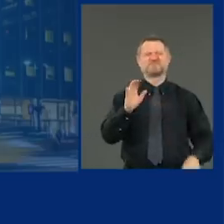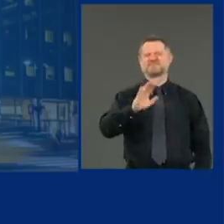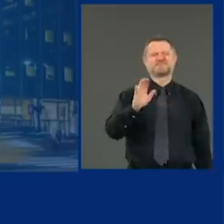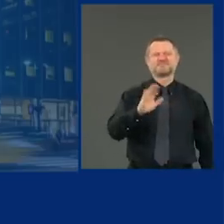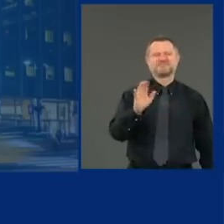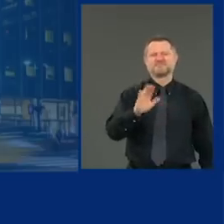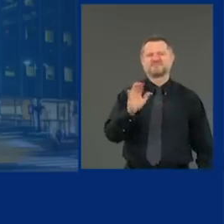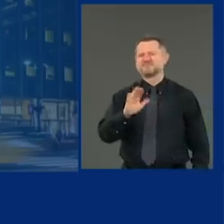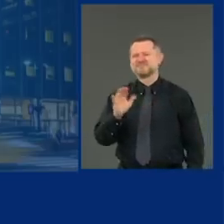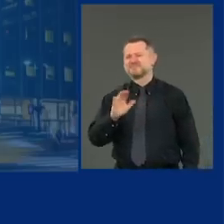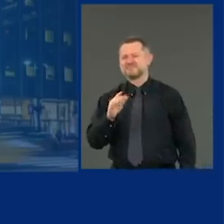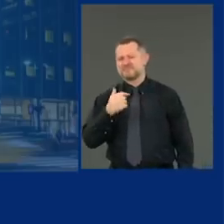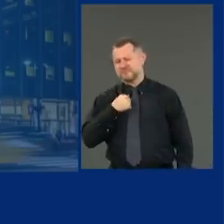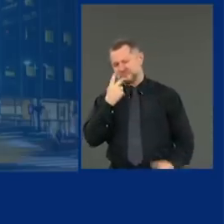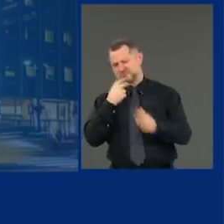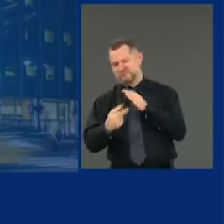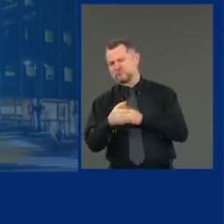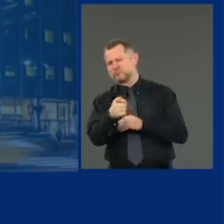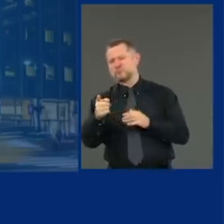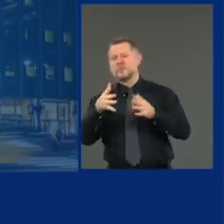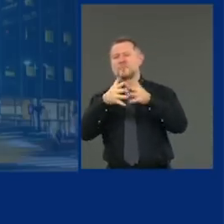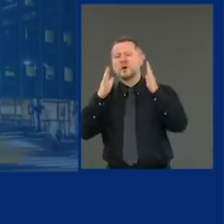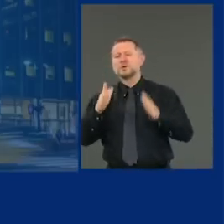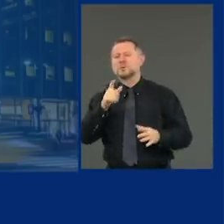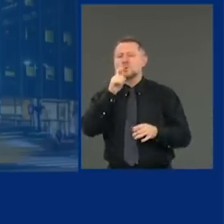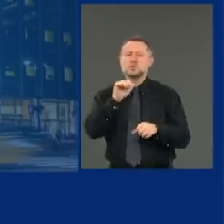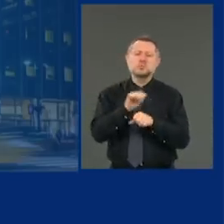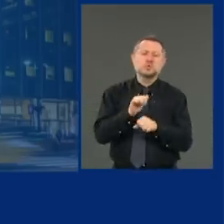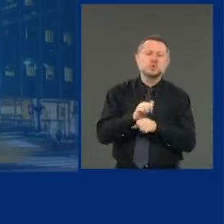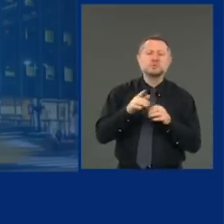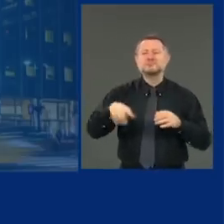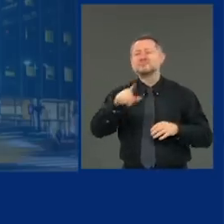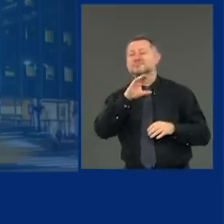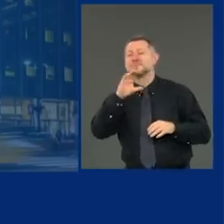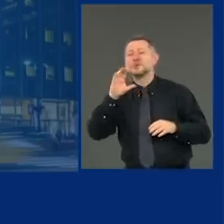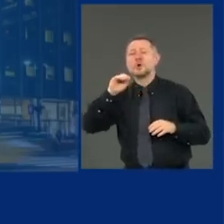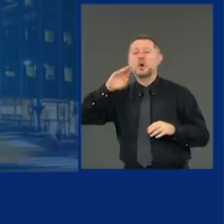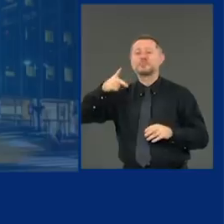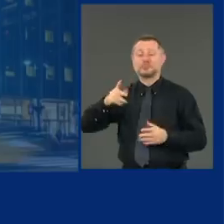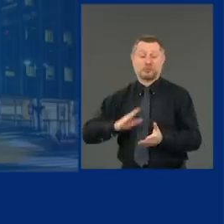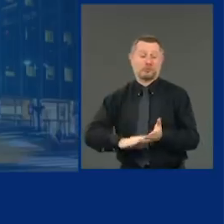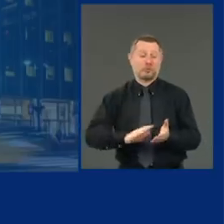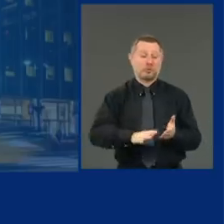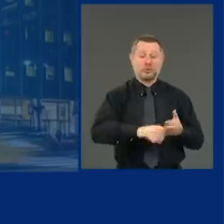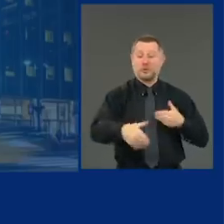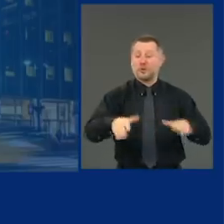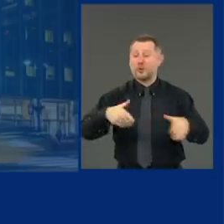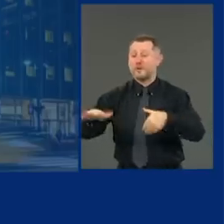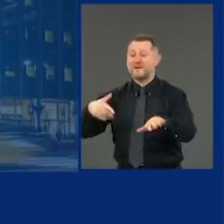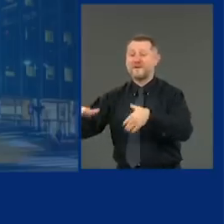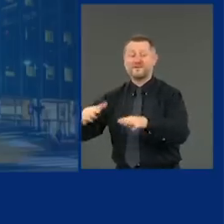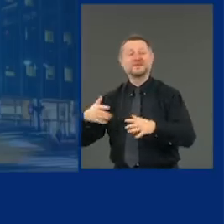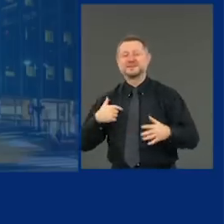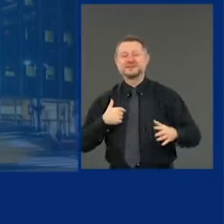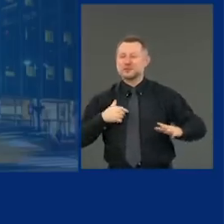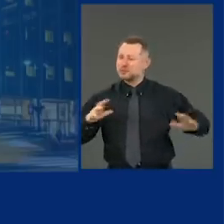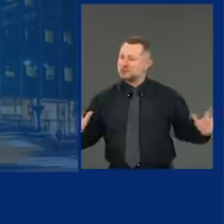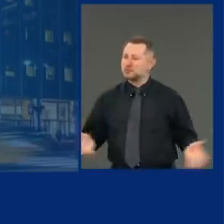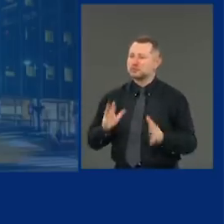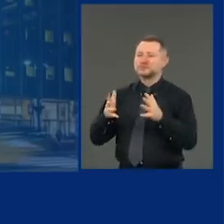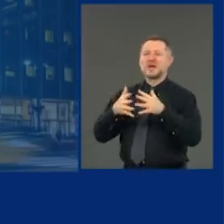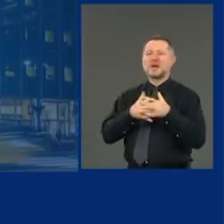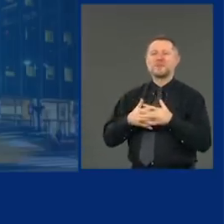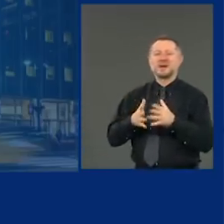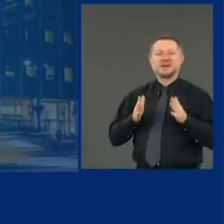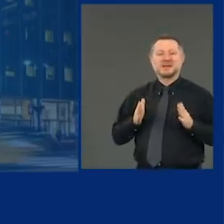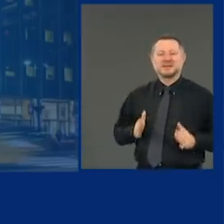workers who are laid off. That's why I'm pushing the Americans First law in Washington. I think you're going to